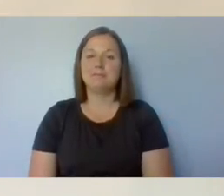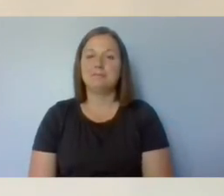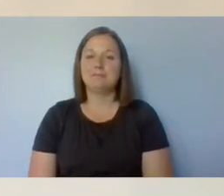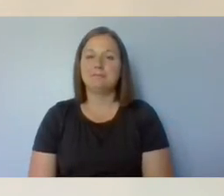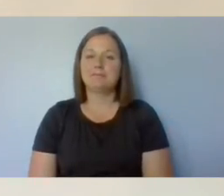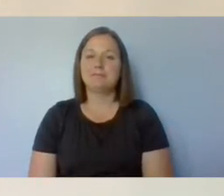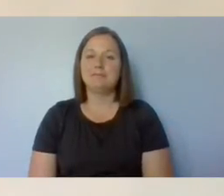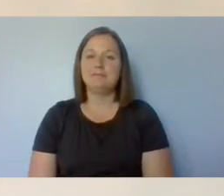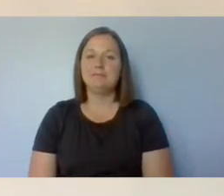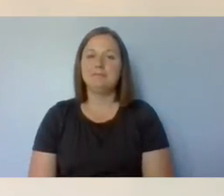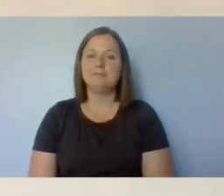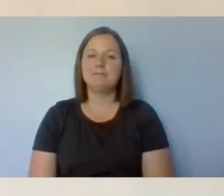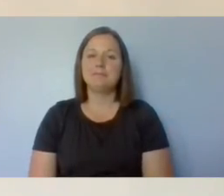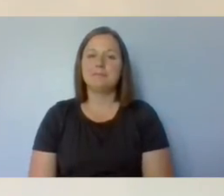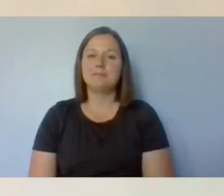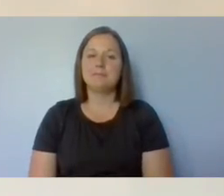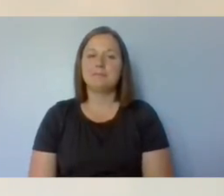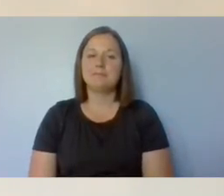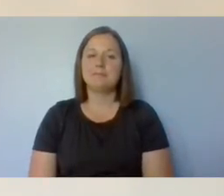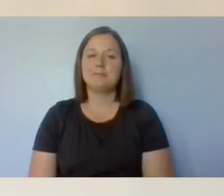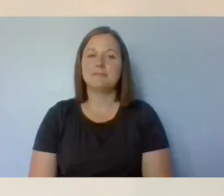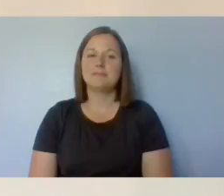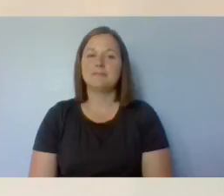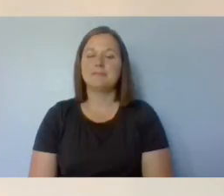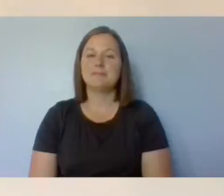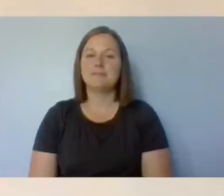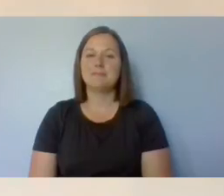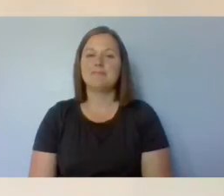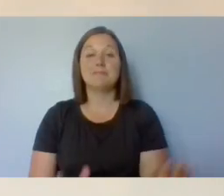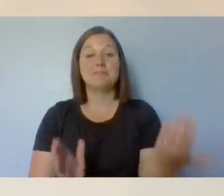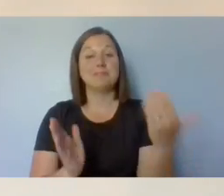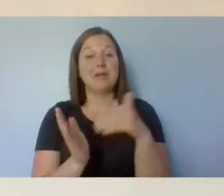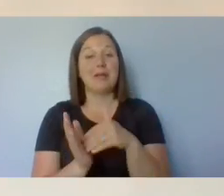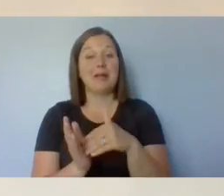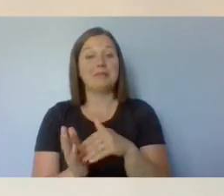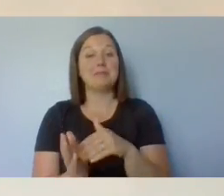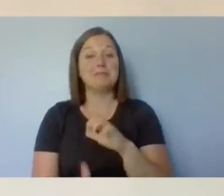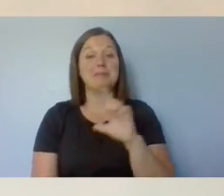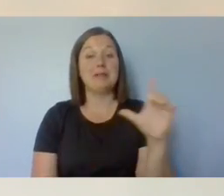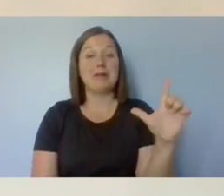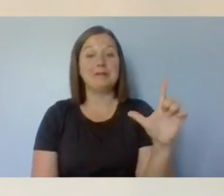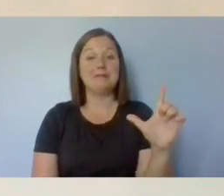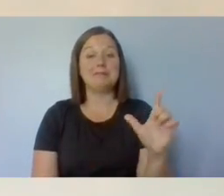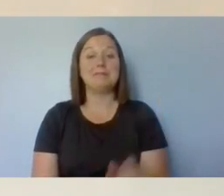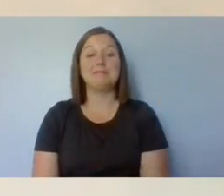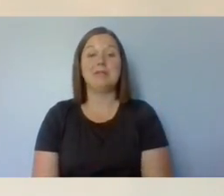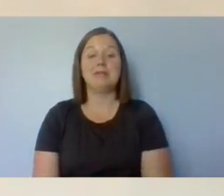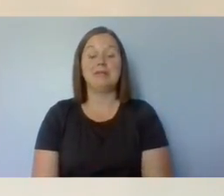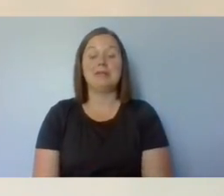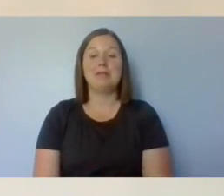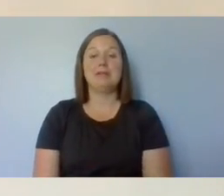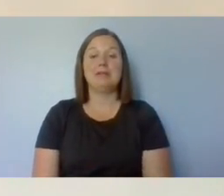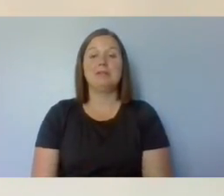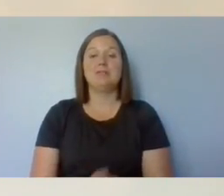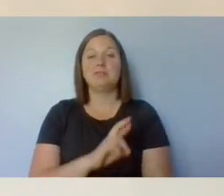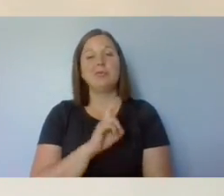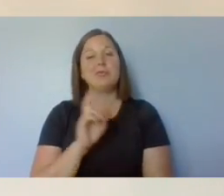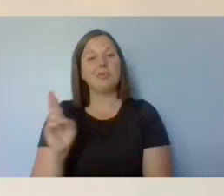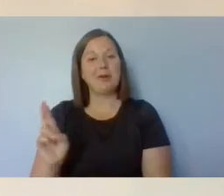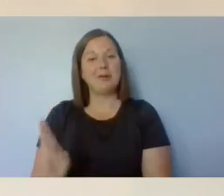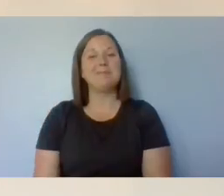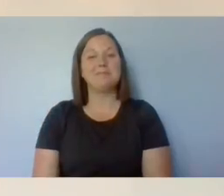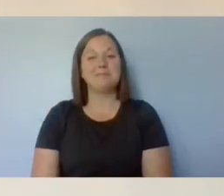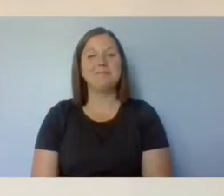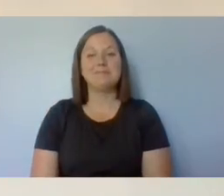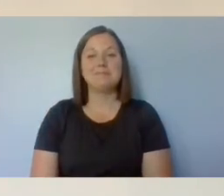left toes. Come back up, take it again, reach over, back, and to the